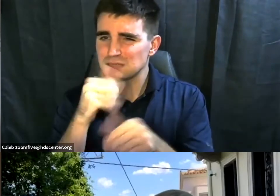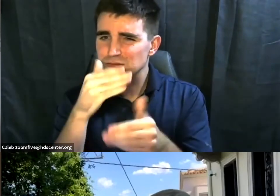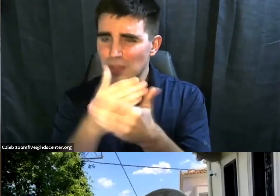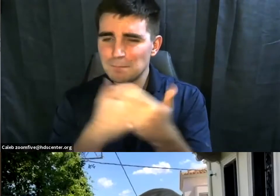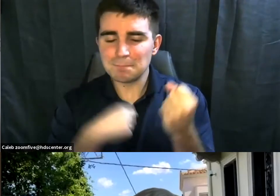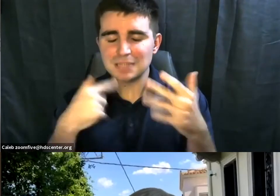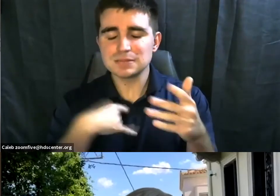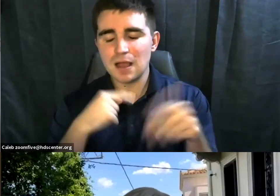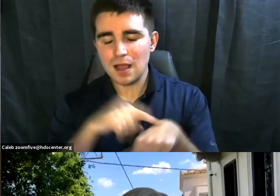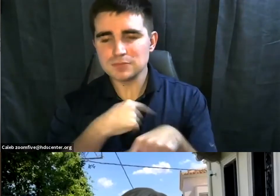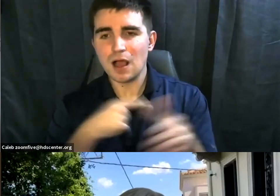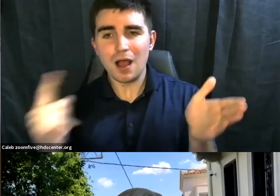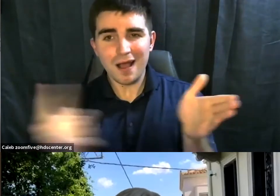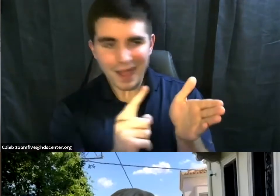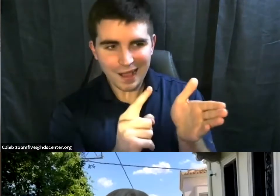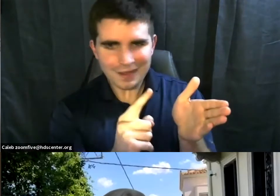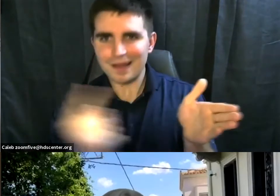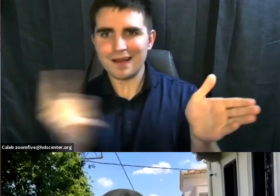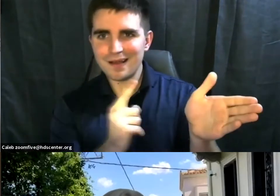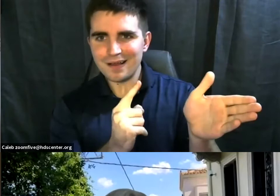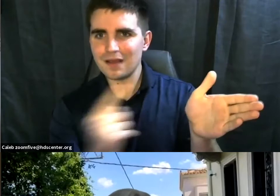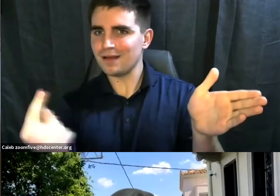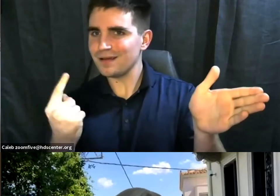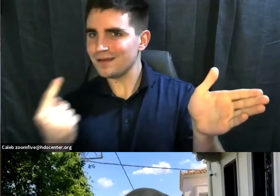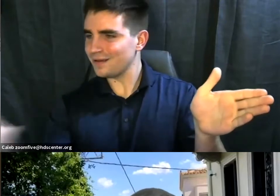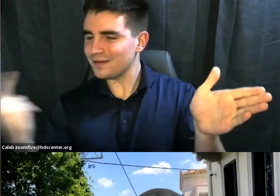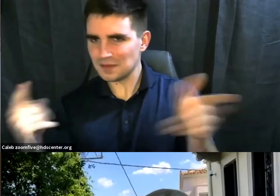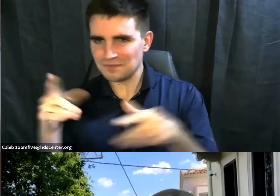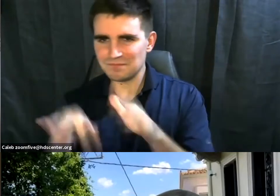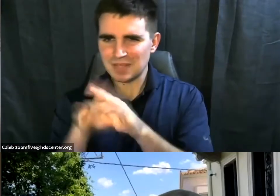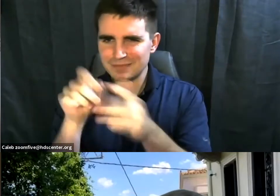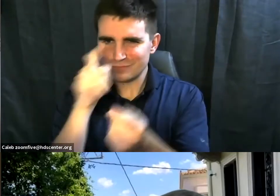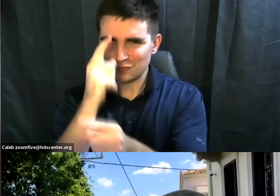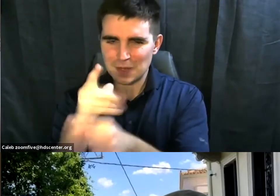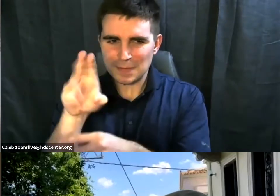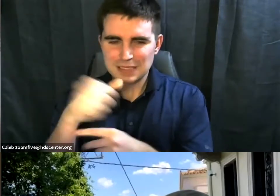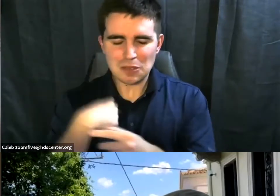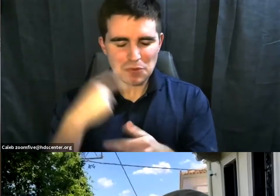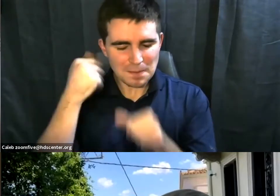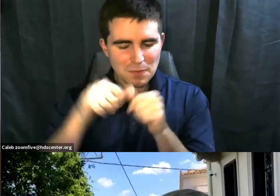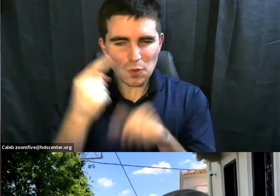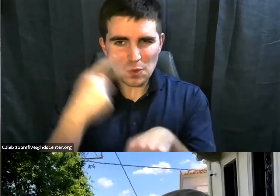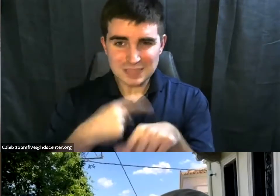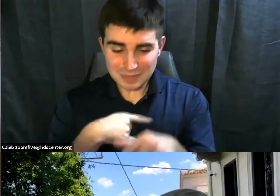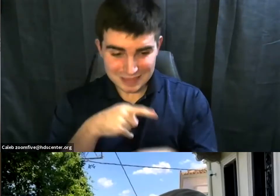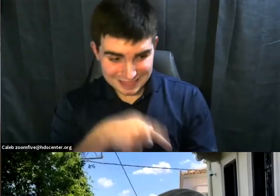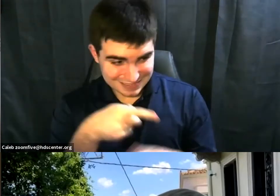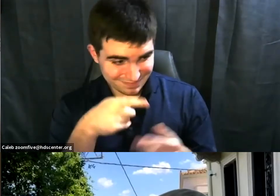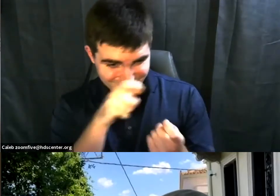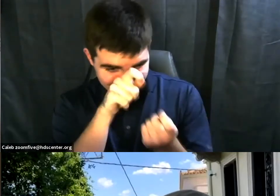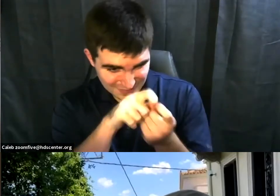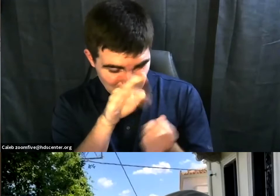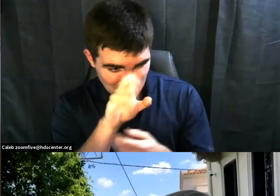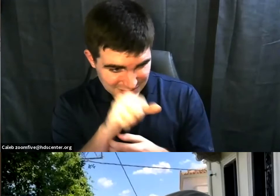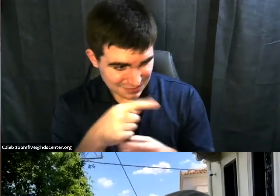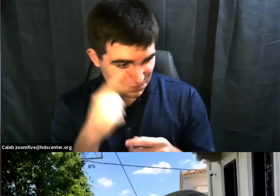find the bus that I really needed. I remember once downtown, I asked a driver if it was such and such a bus to go to East End, and